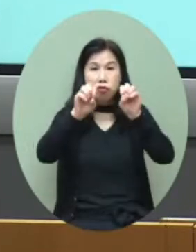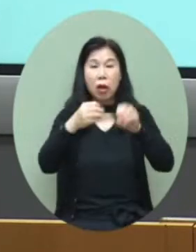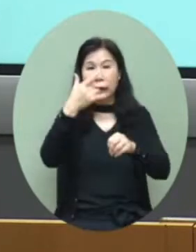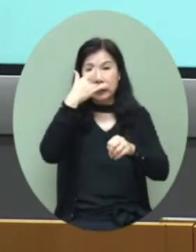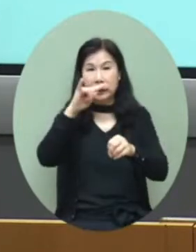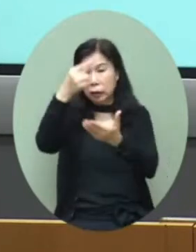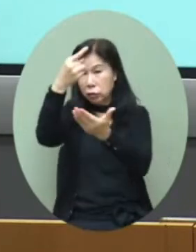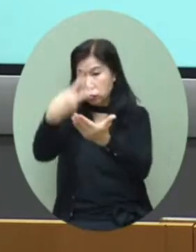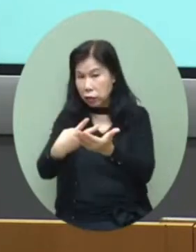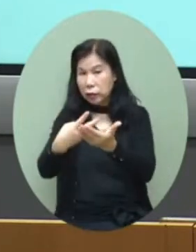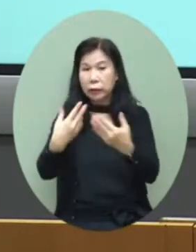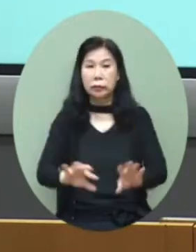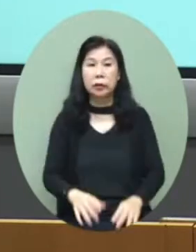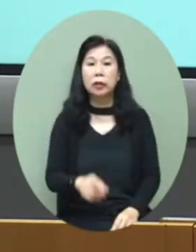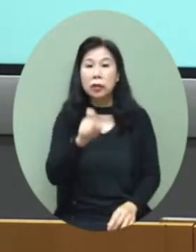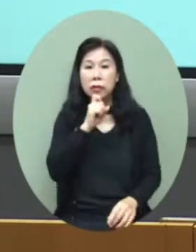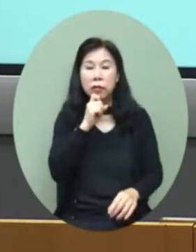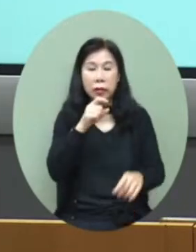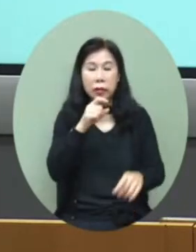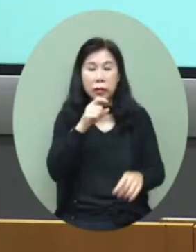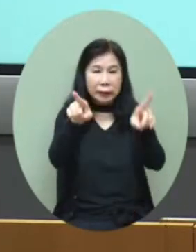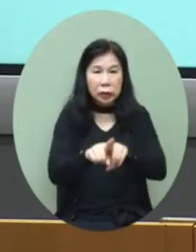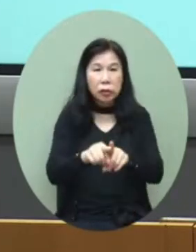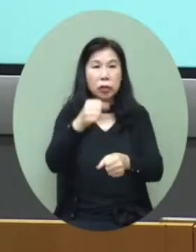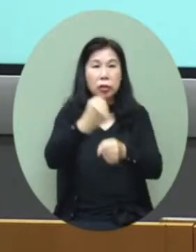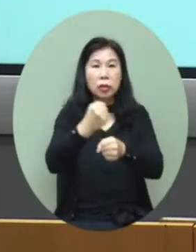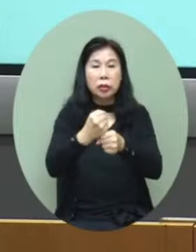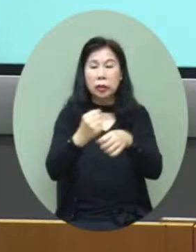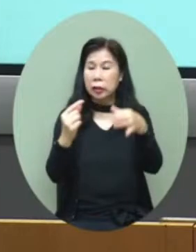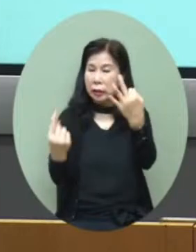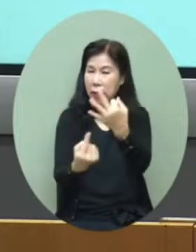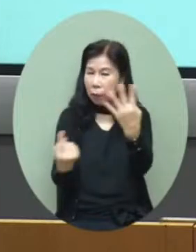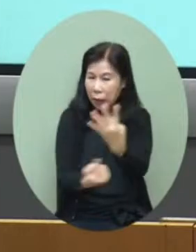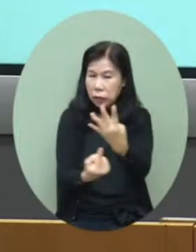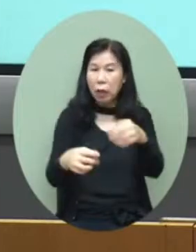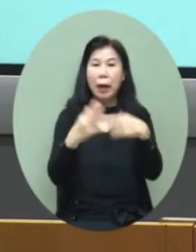amount that is not spent will have to be refunded to guests.